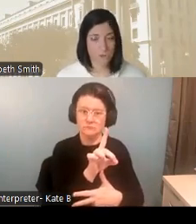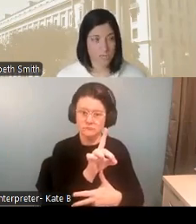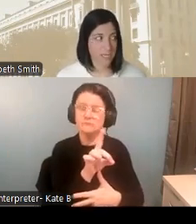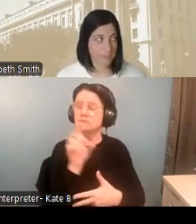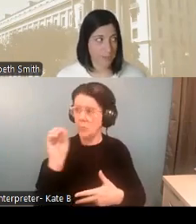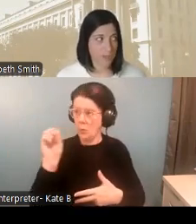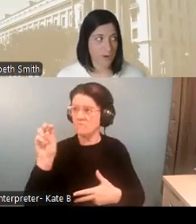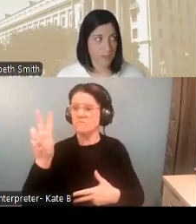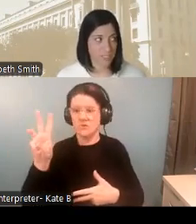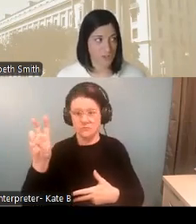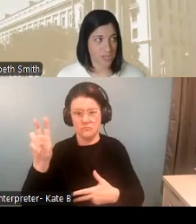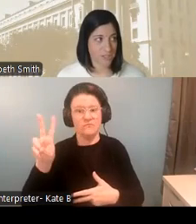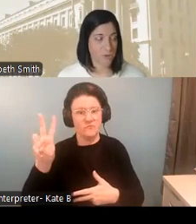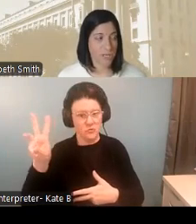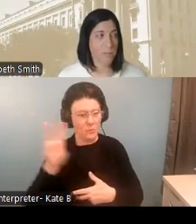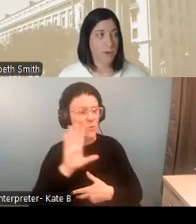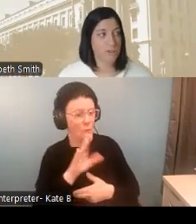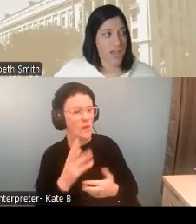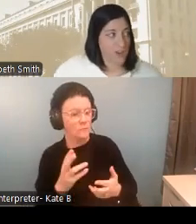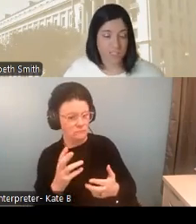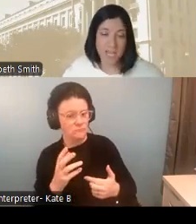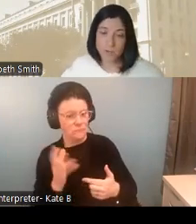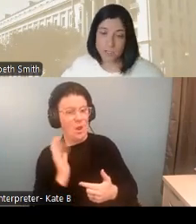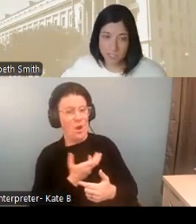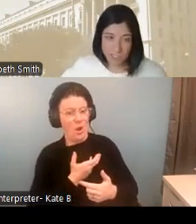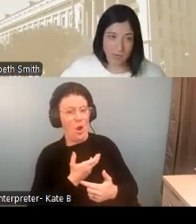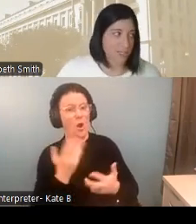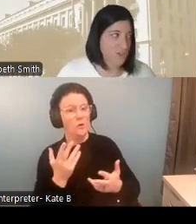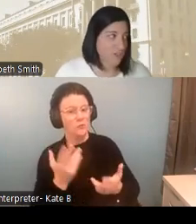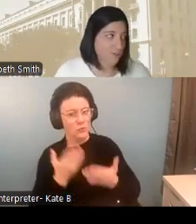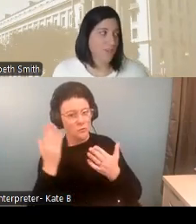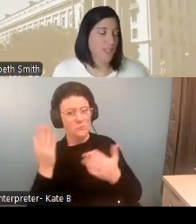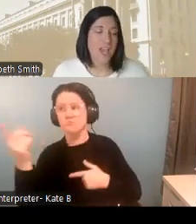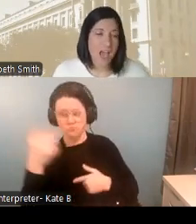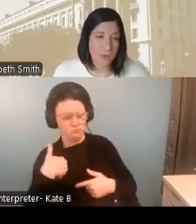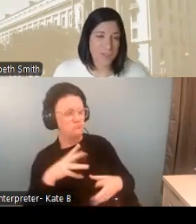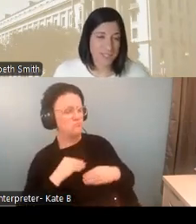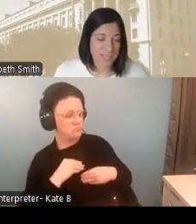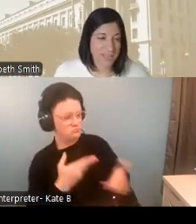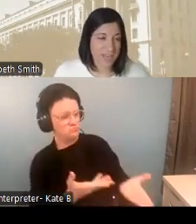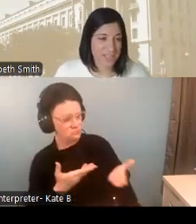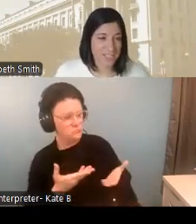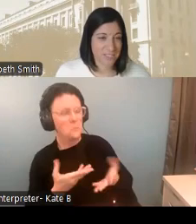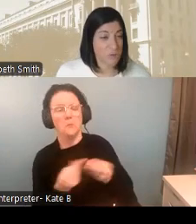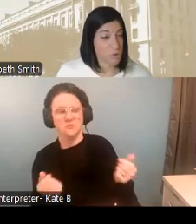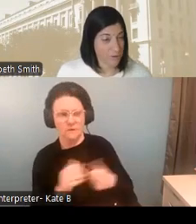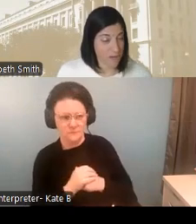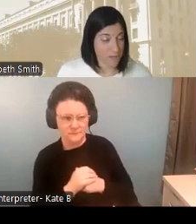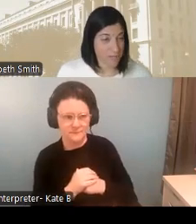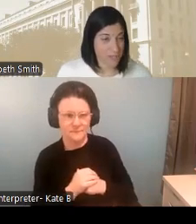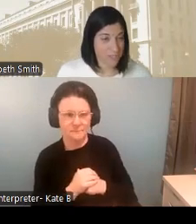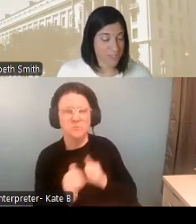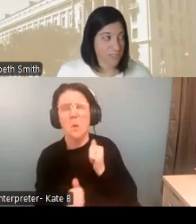has agreed to implement the recommendation or has proposed actions that will address the recommendation. I would say that the majority